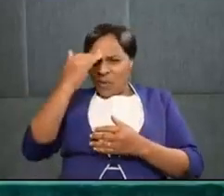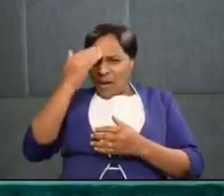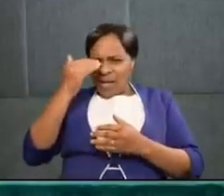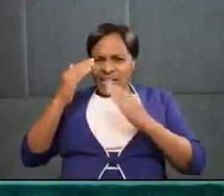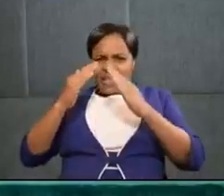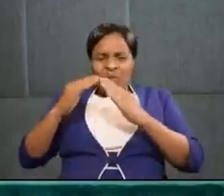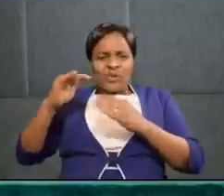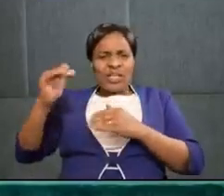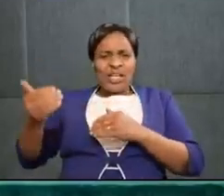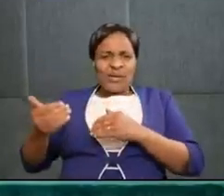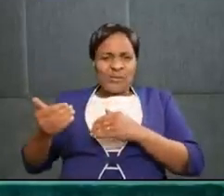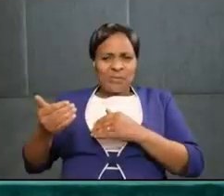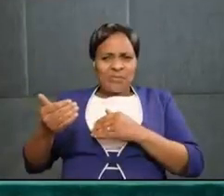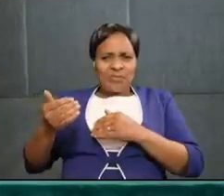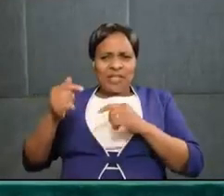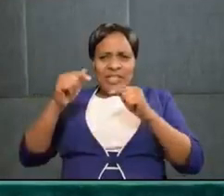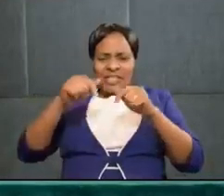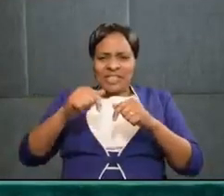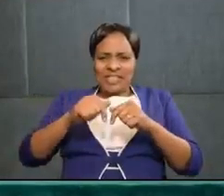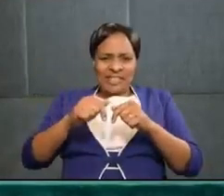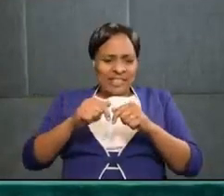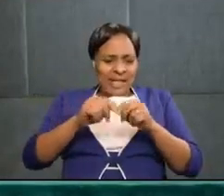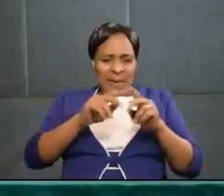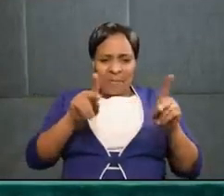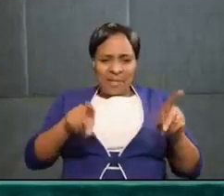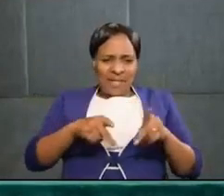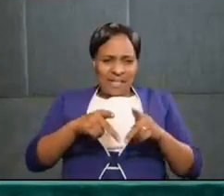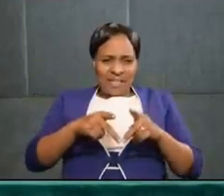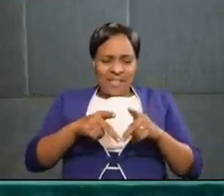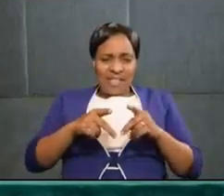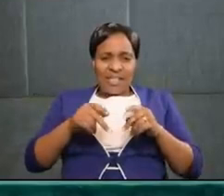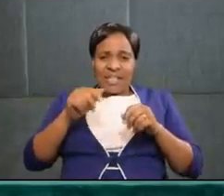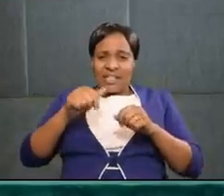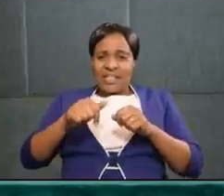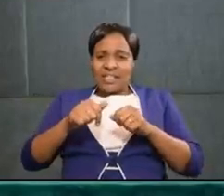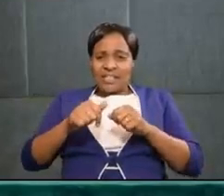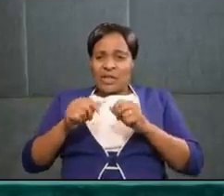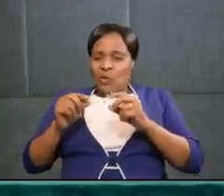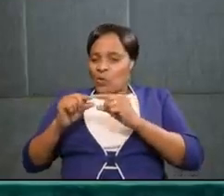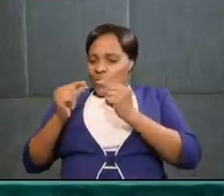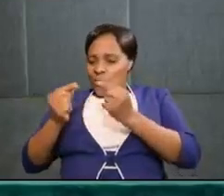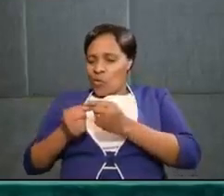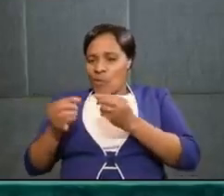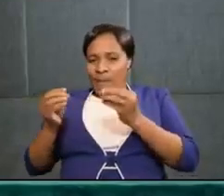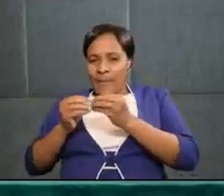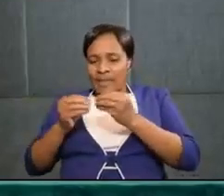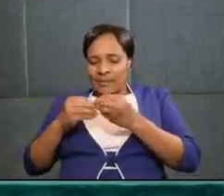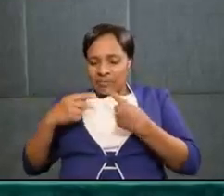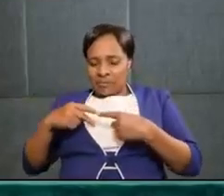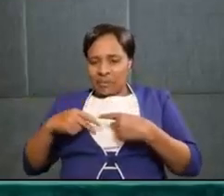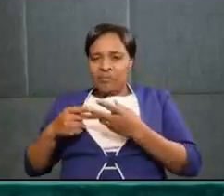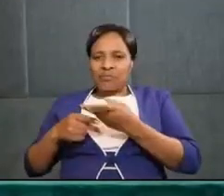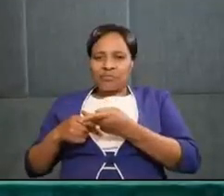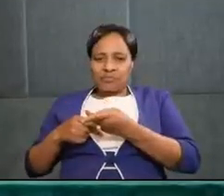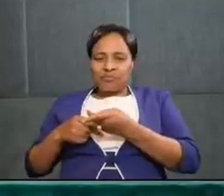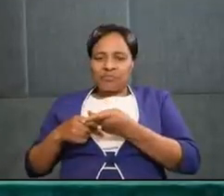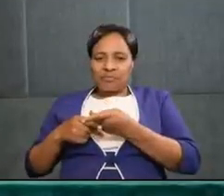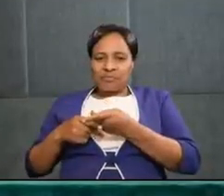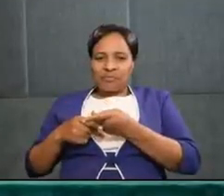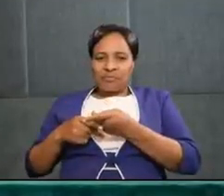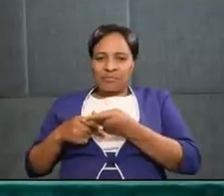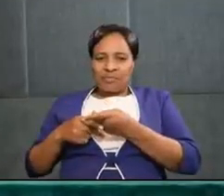Jerusalem, he was apprehended and met the very rowdy group of people.